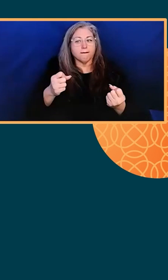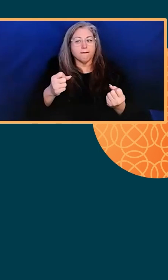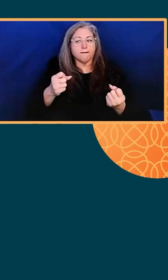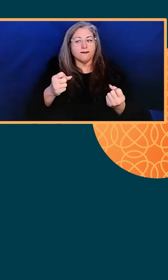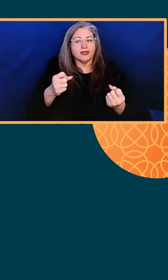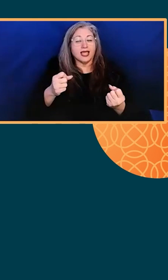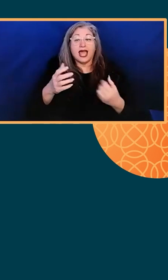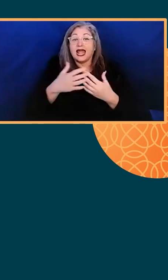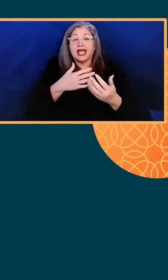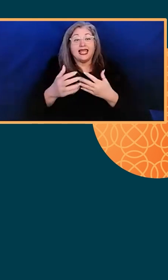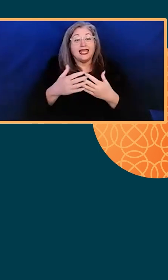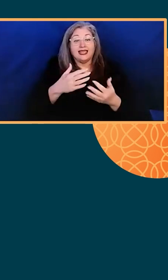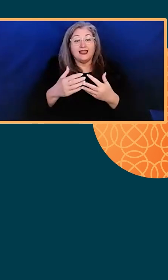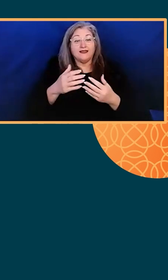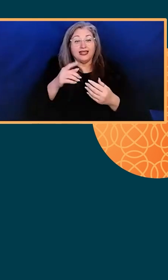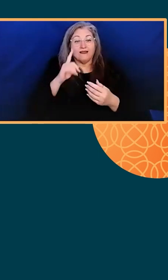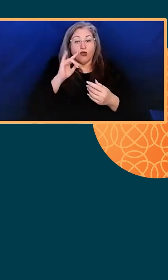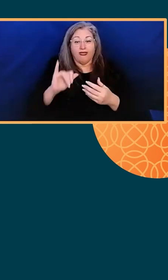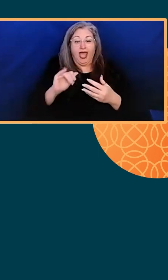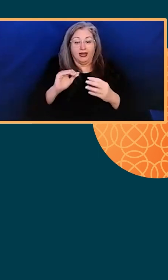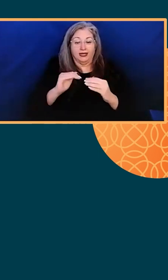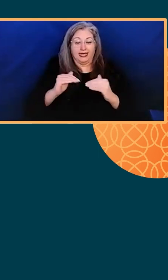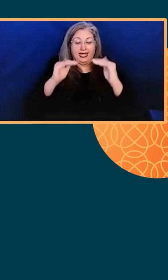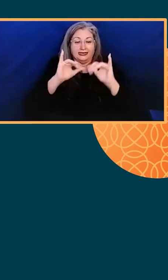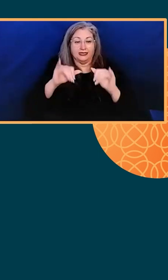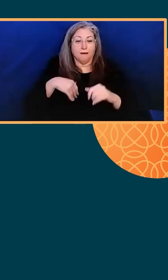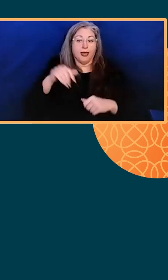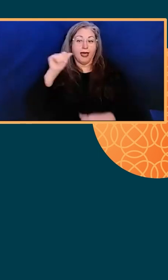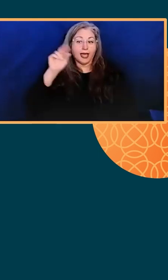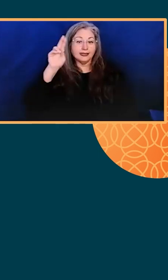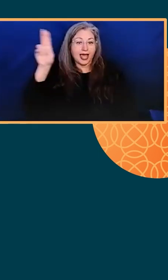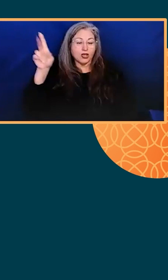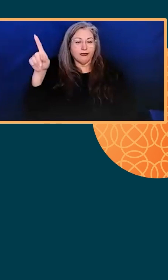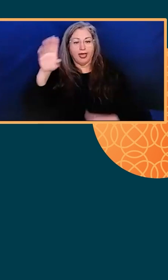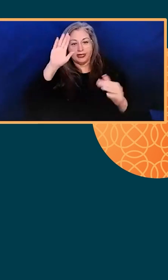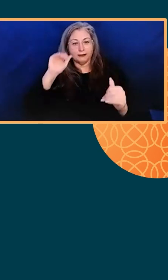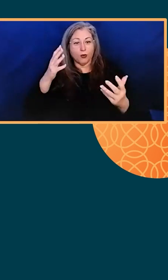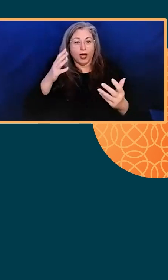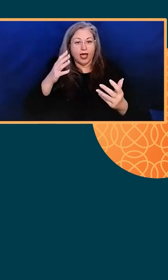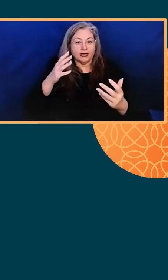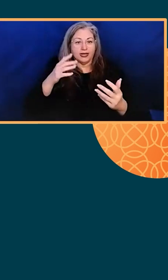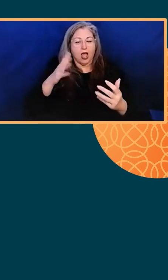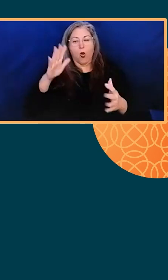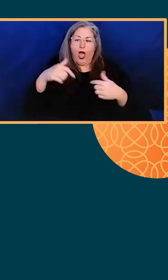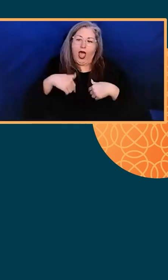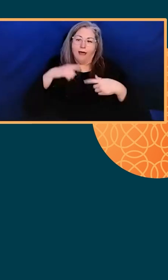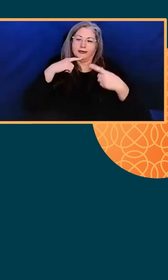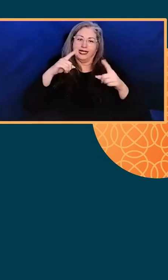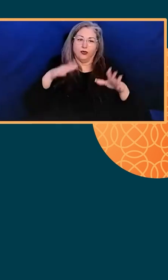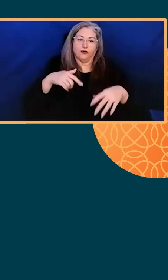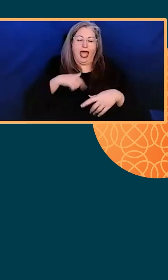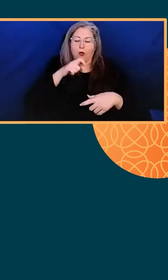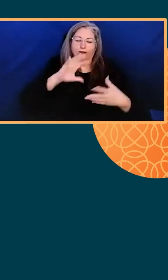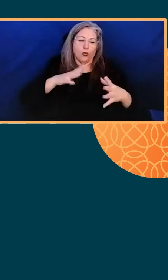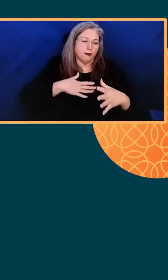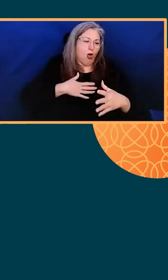and even then, in that caste system, my aunts and uncles in the Philippines had this expectation that I'm this successful person. I don't do my laundry. I